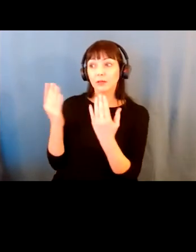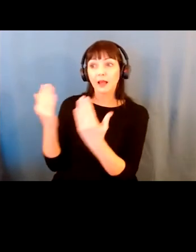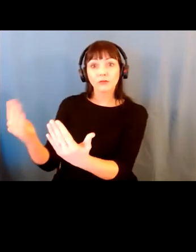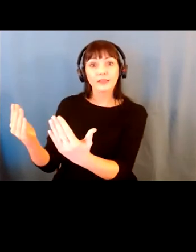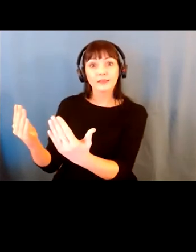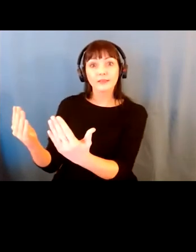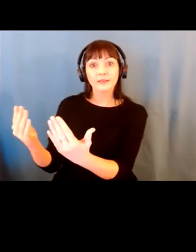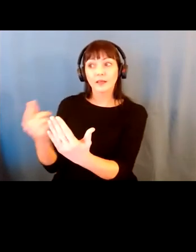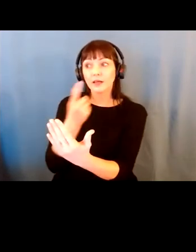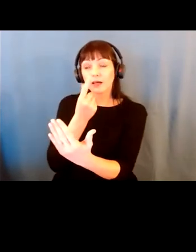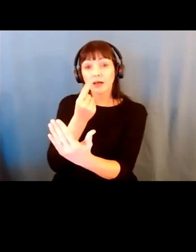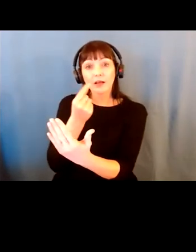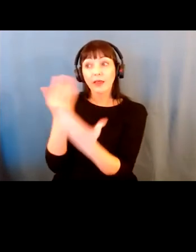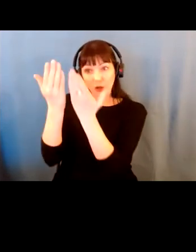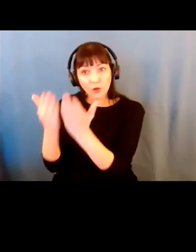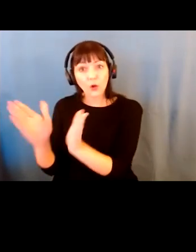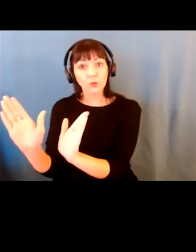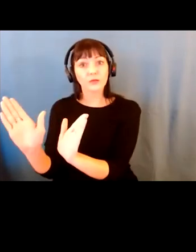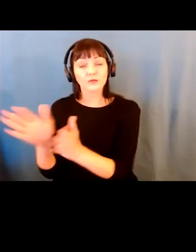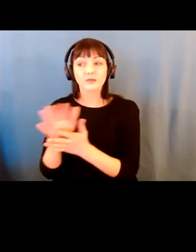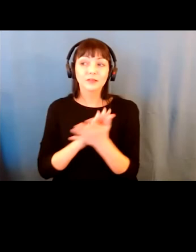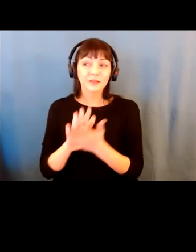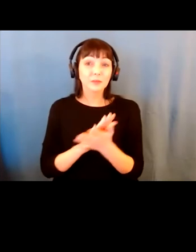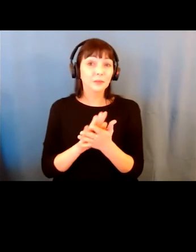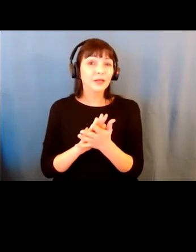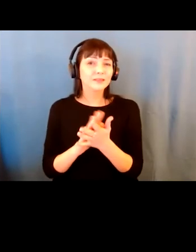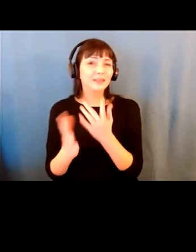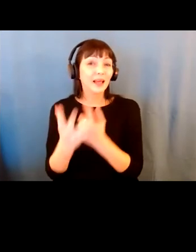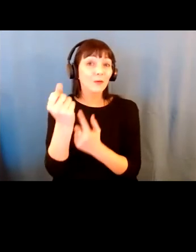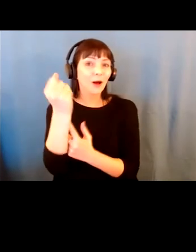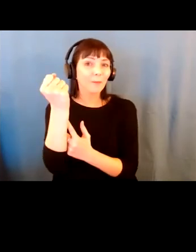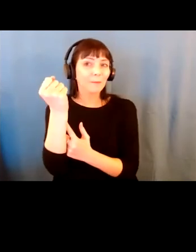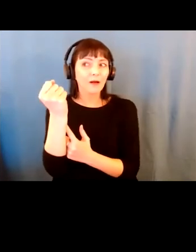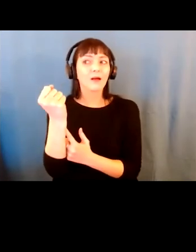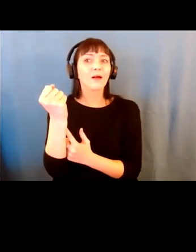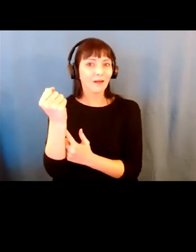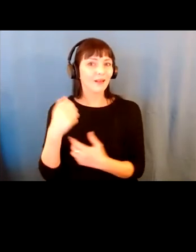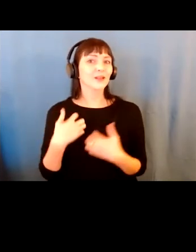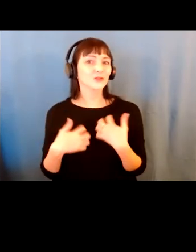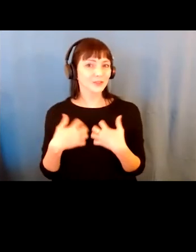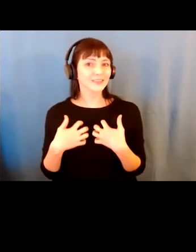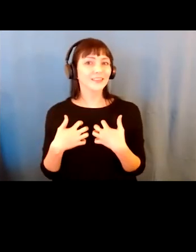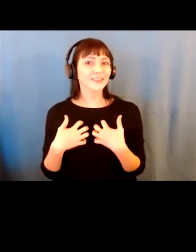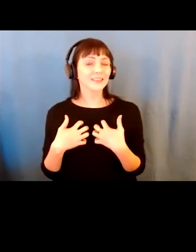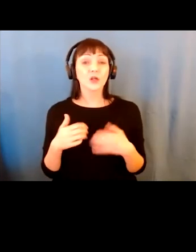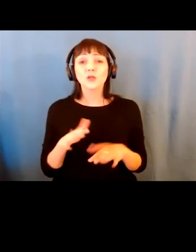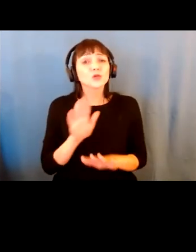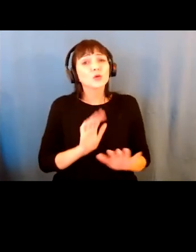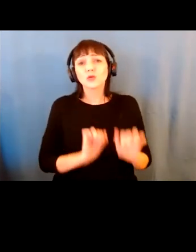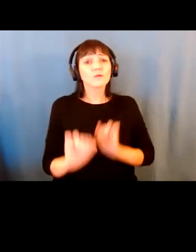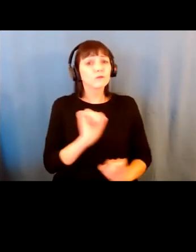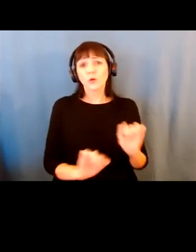new ways that actually will lead to very, very interesting outcomes. And I think it's really important to not avoid